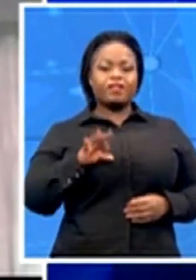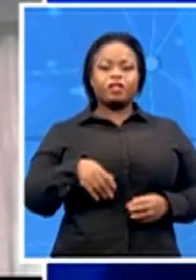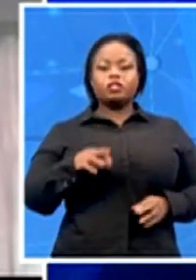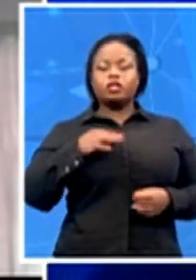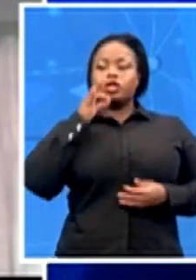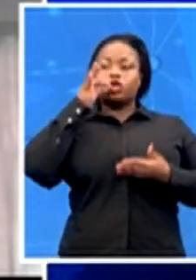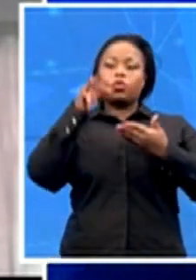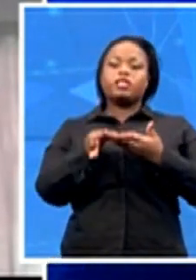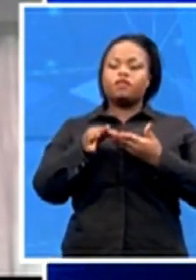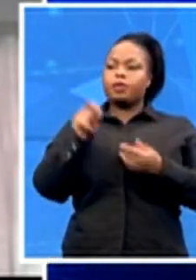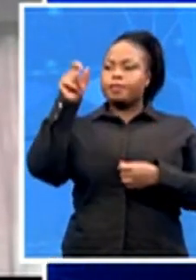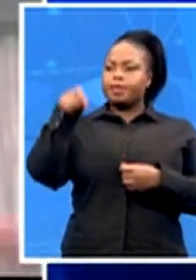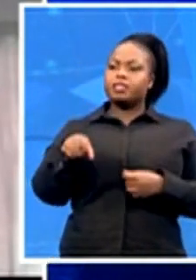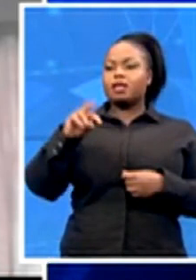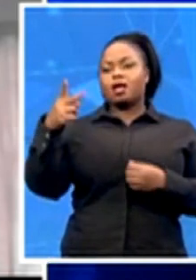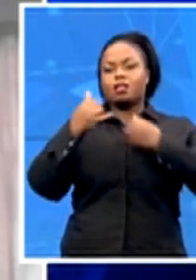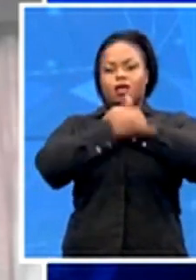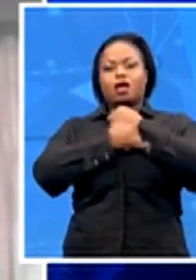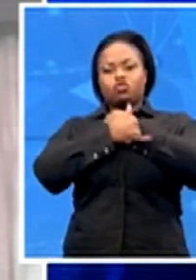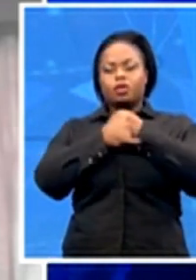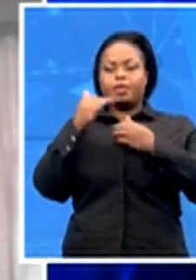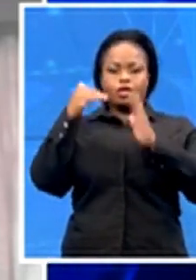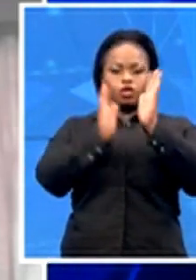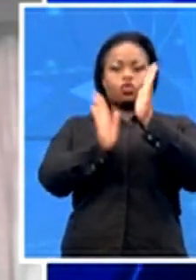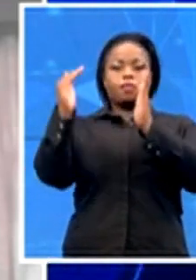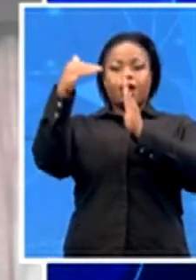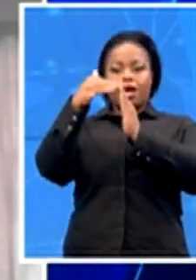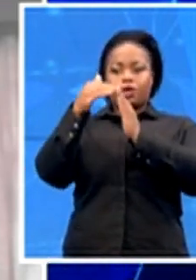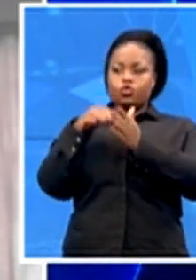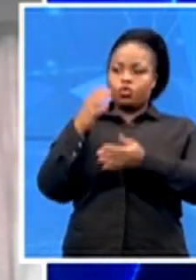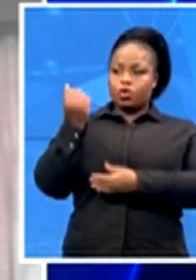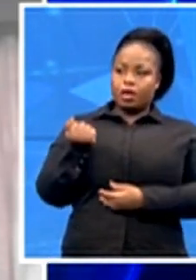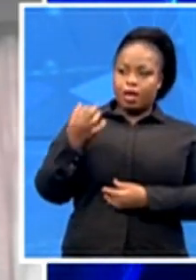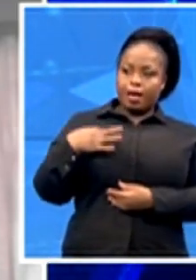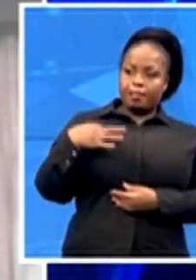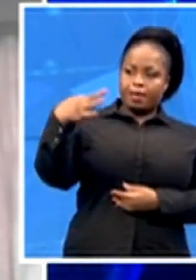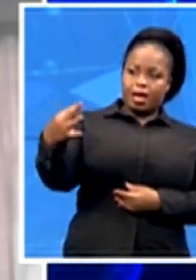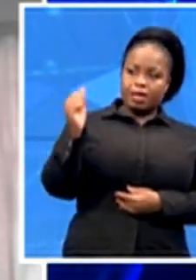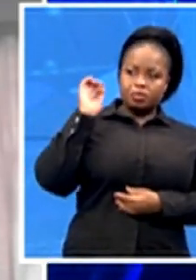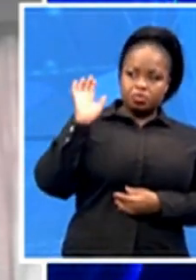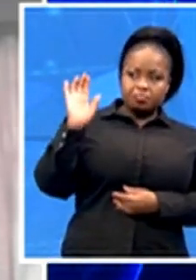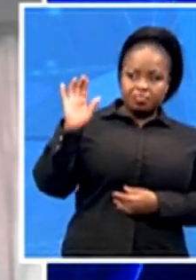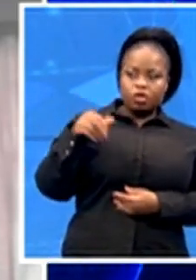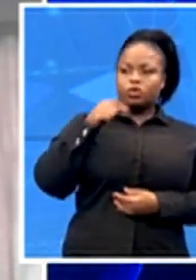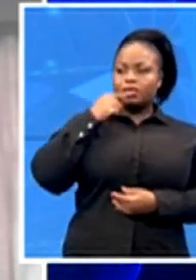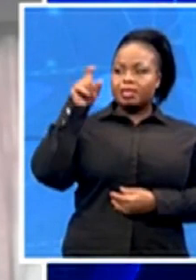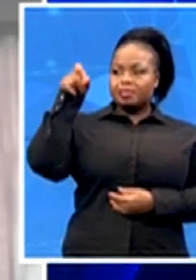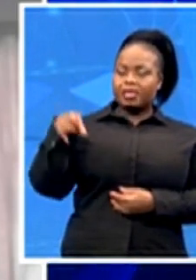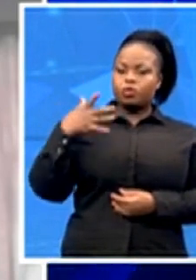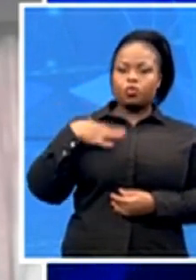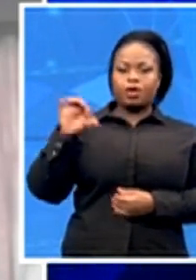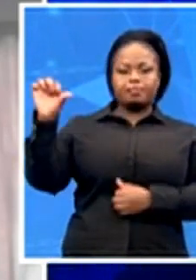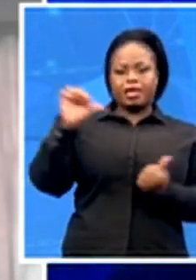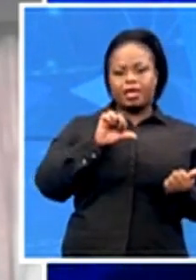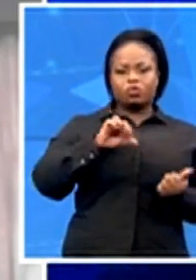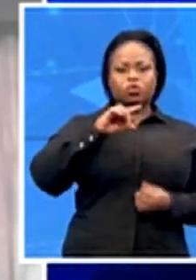in Dubai, you bring the extradition to that particular country using the multilateral agreement, which was UNCEC, the United Nations Convention